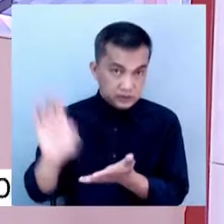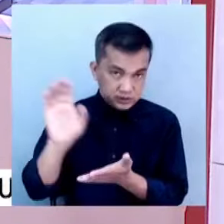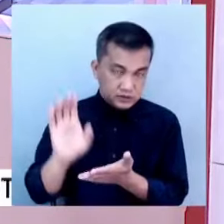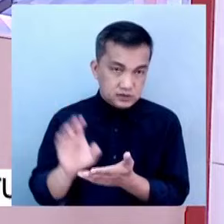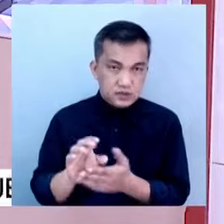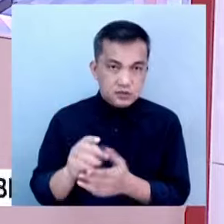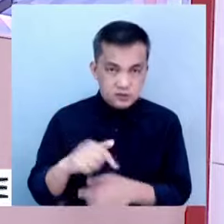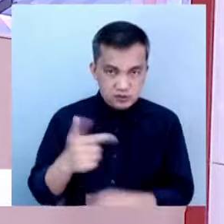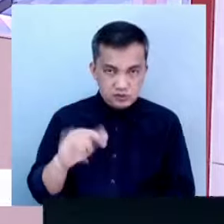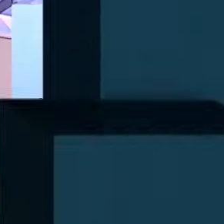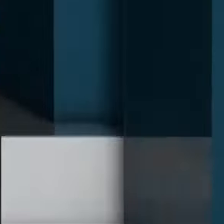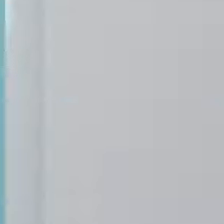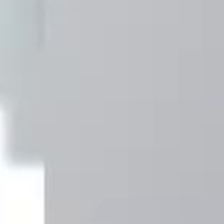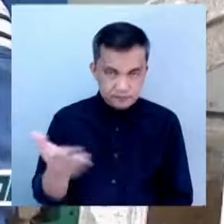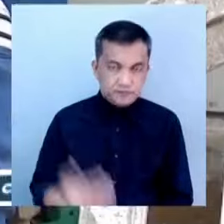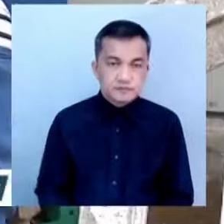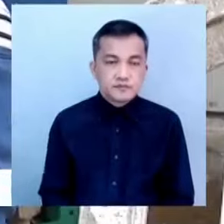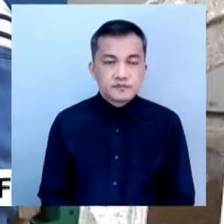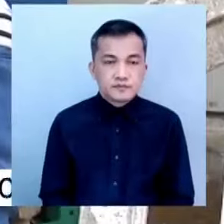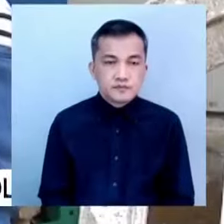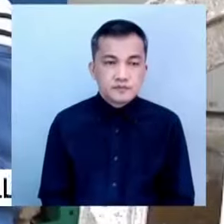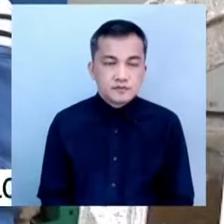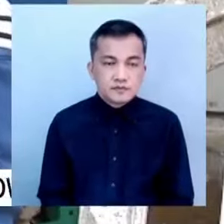Balancho reports.